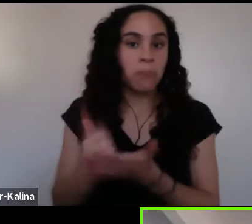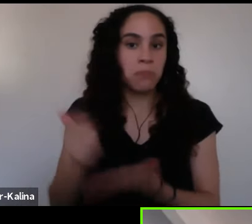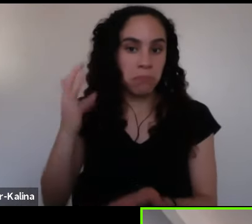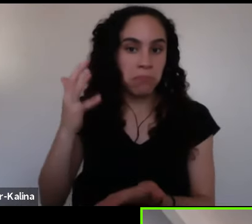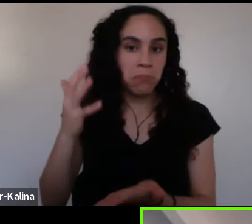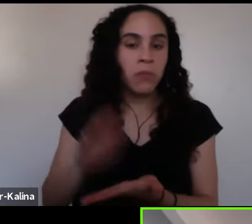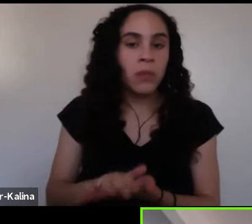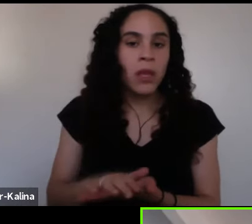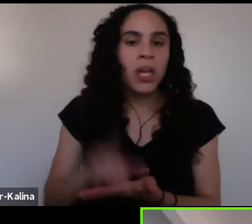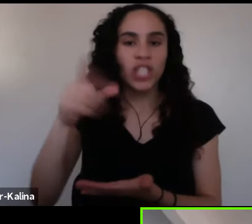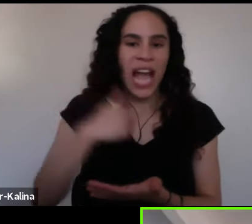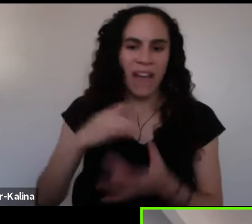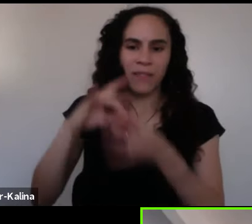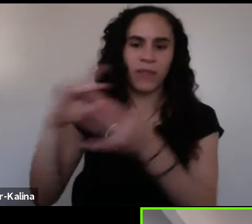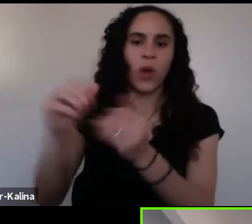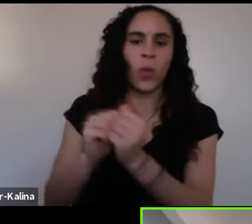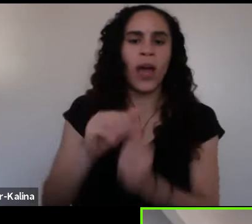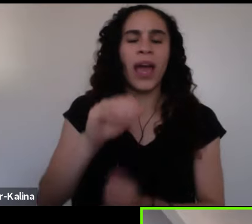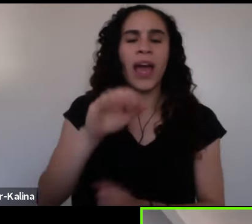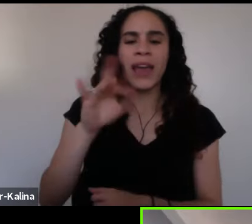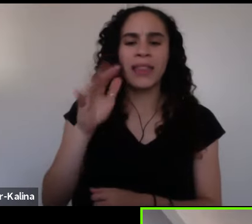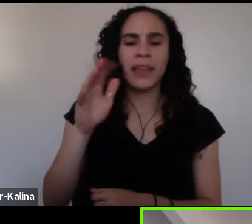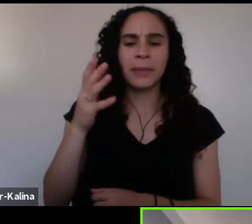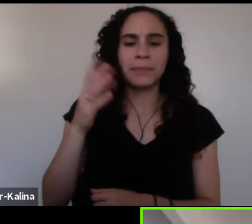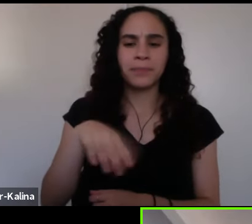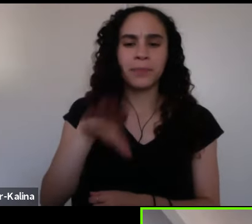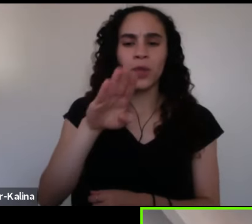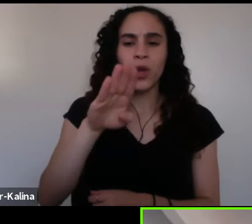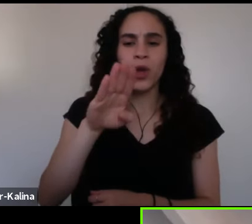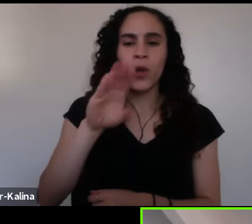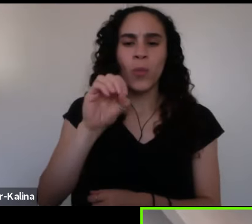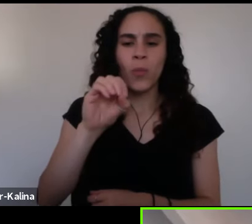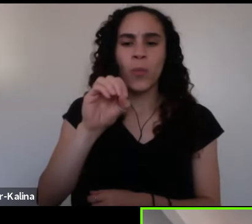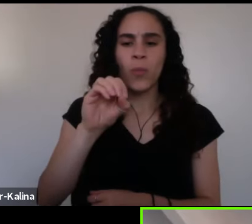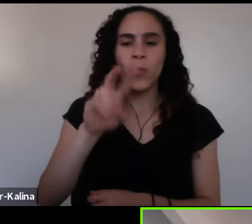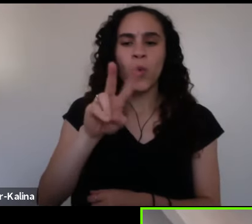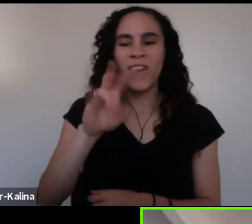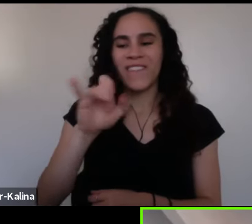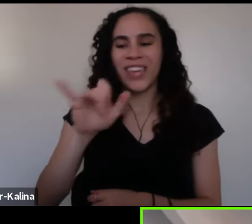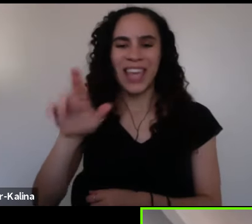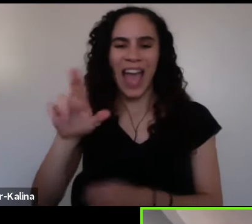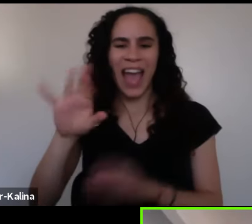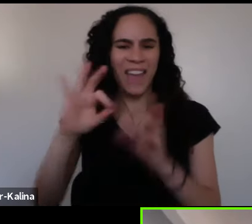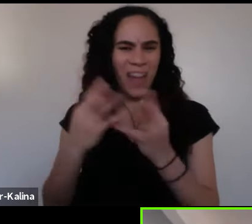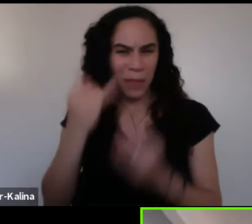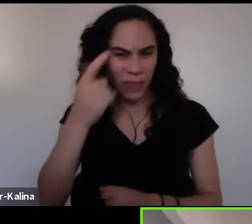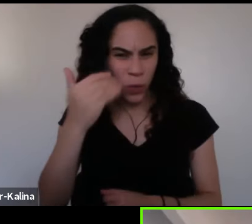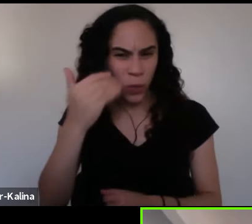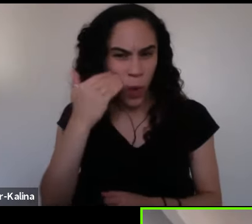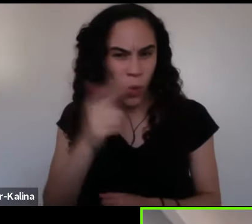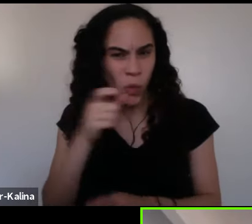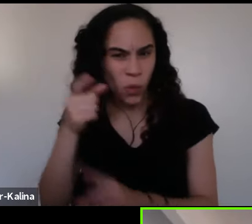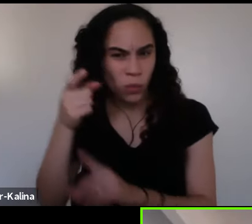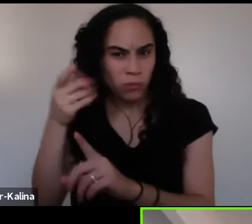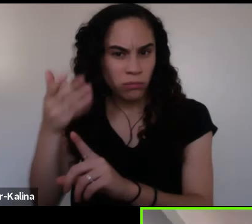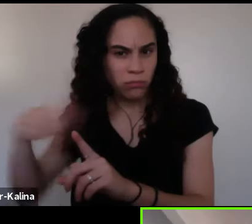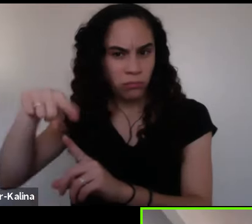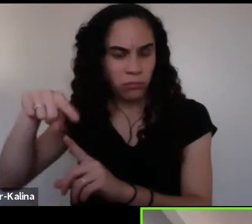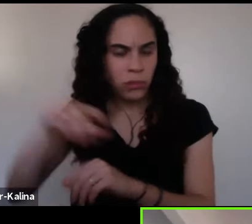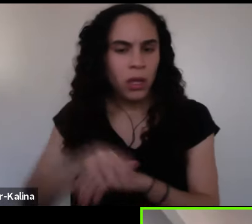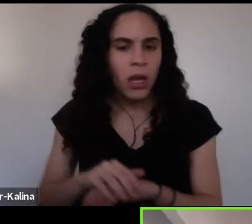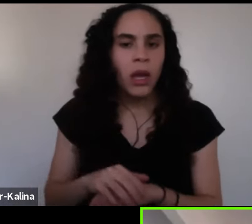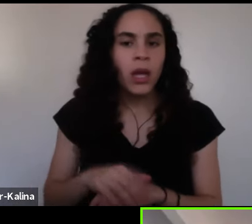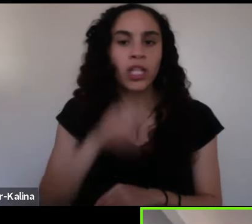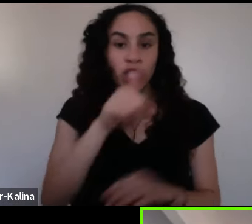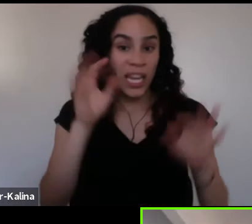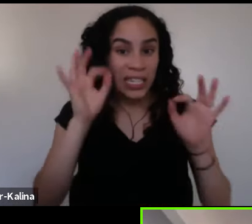And she decided that that was not going to be her life. She saw things that